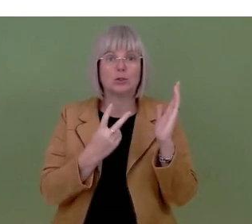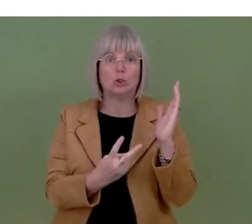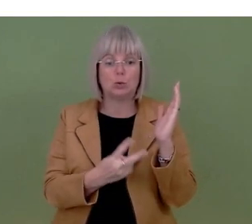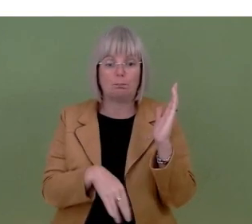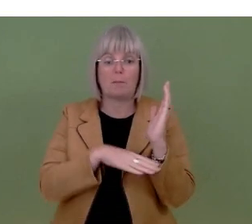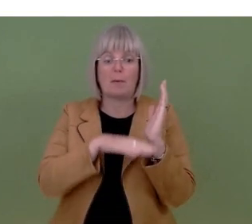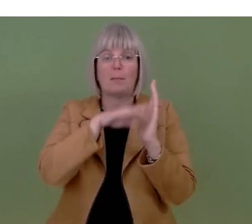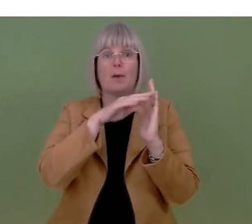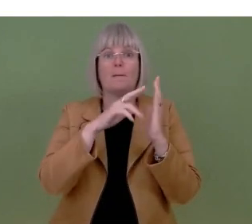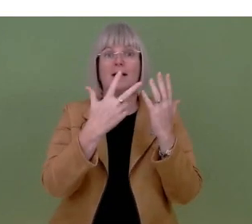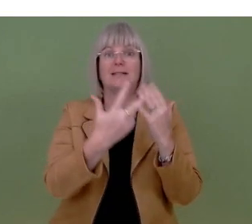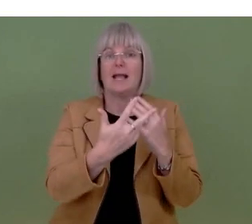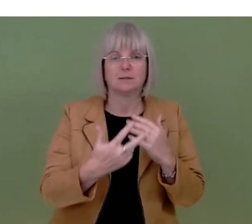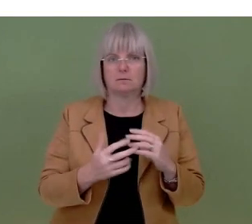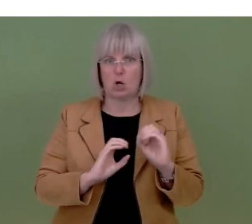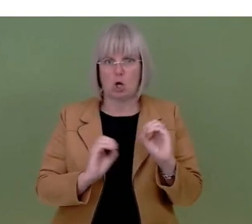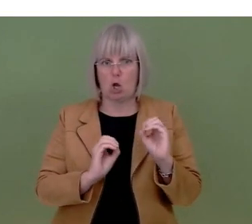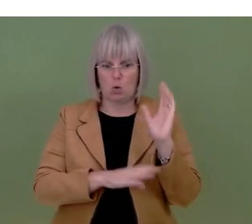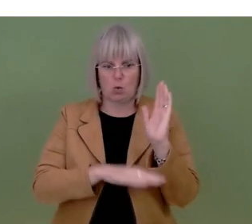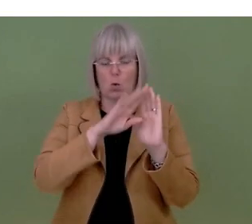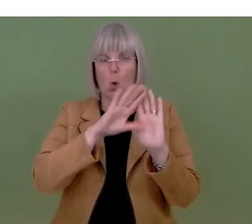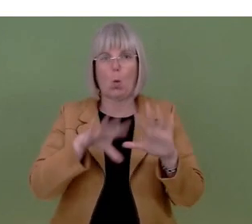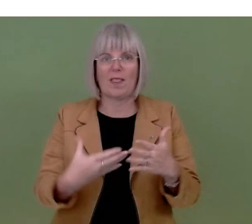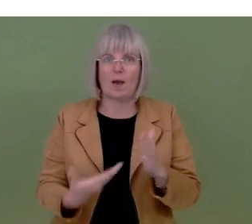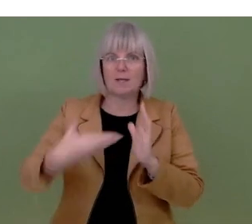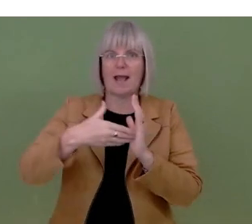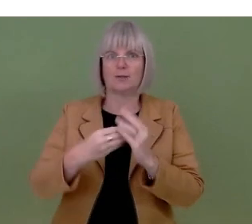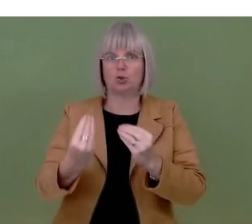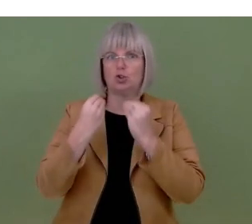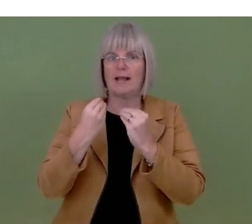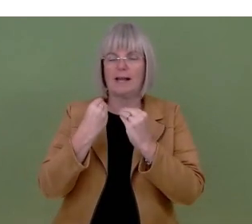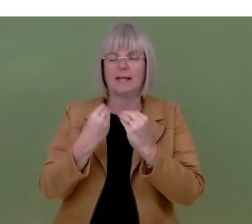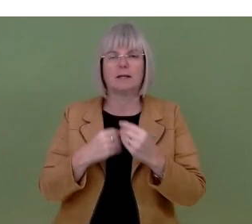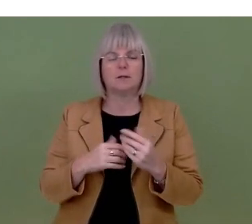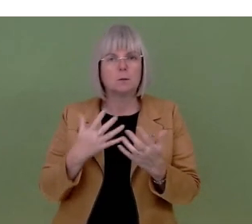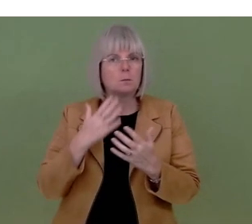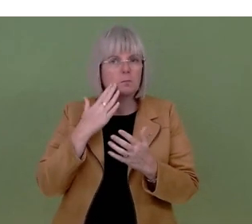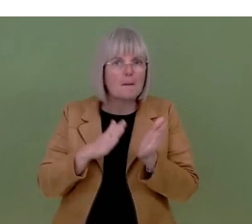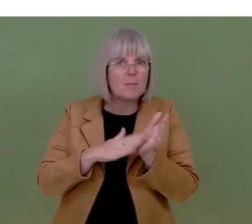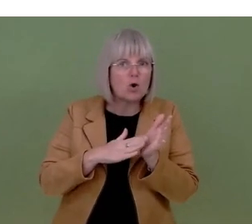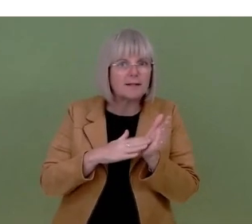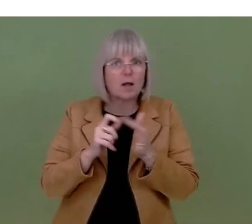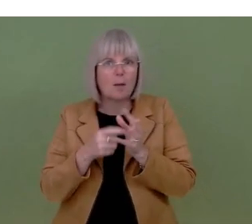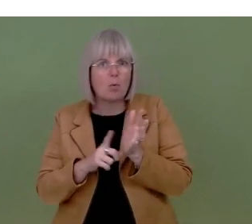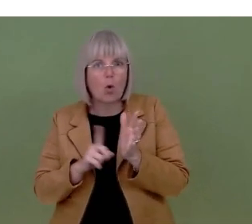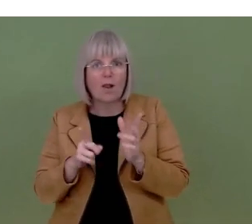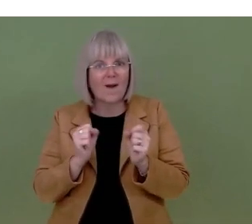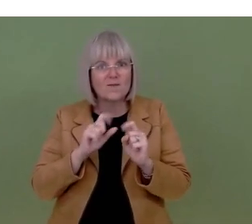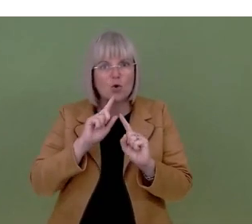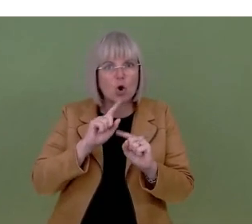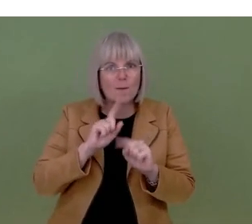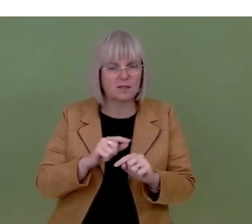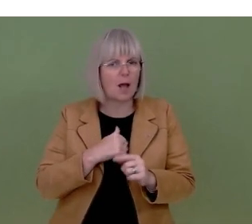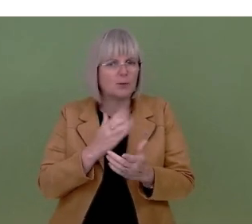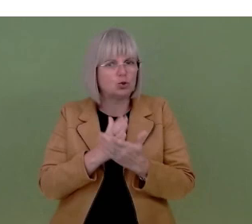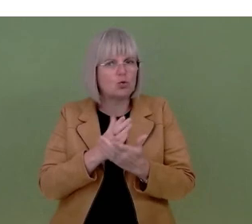more education and training. So I don't know whether Miranda or Paul has some comments on that, because I'm sure these are issues that you've been thinking about